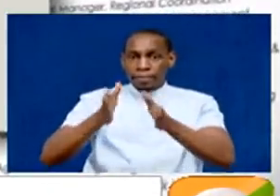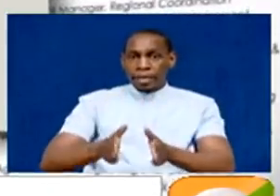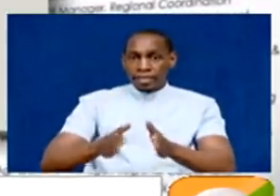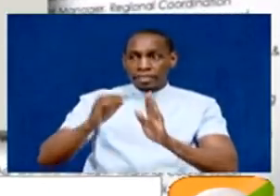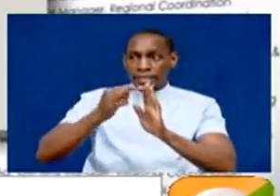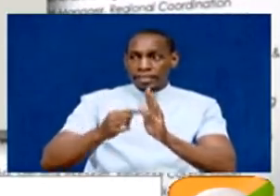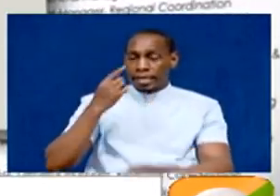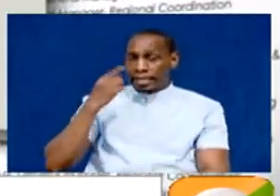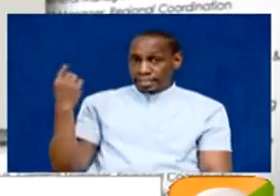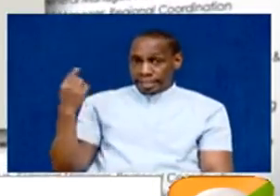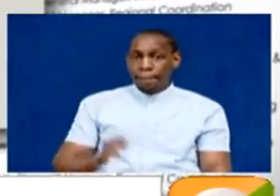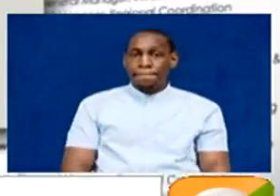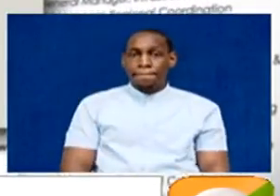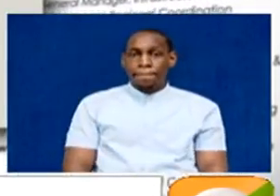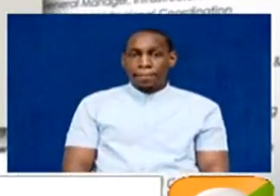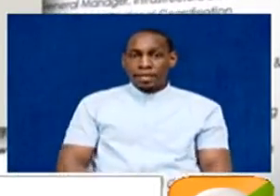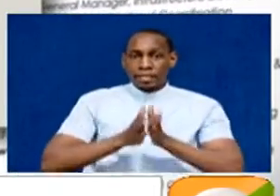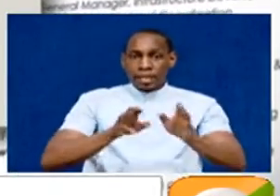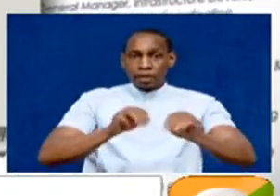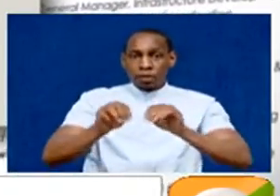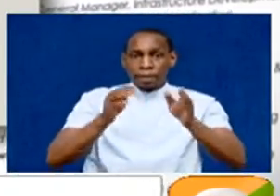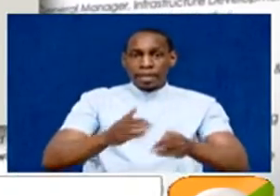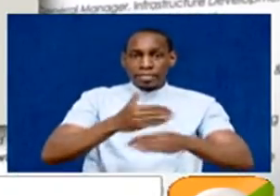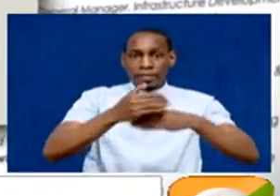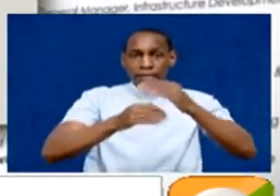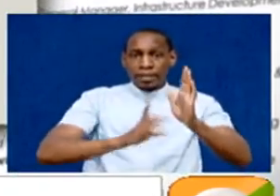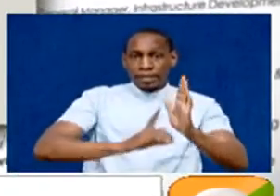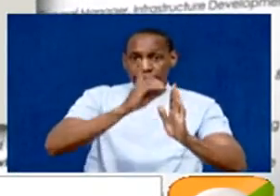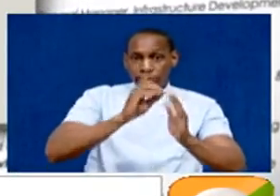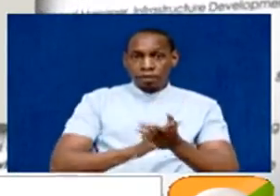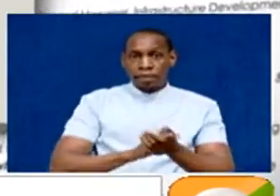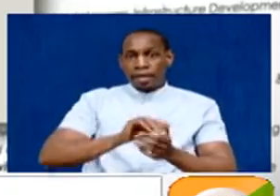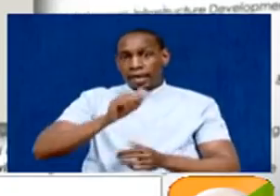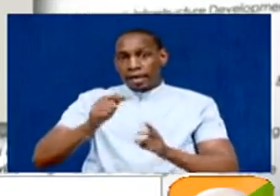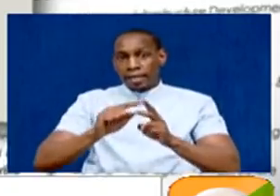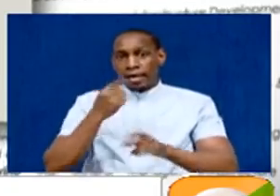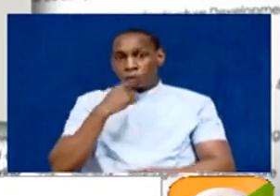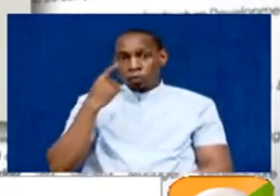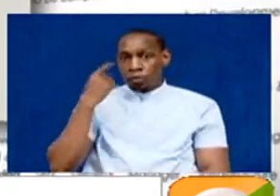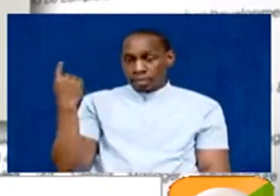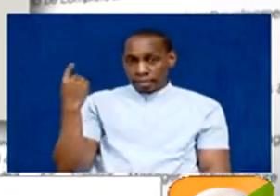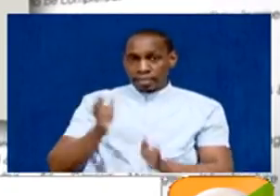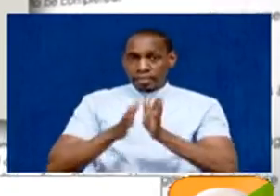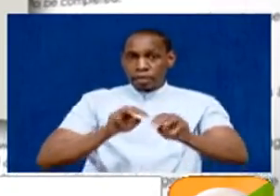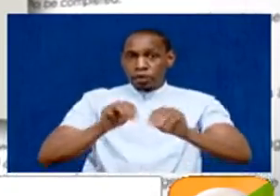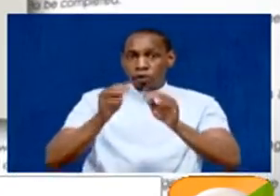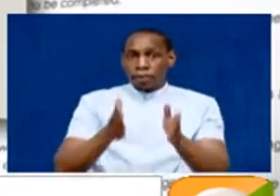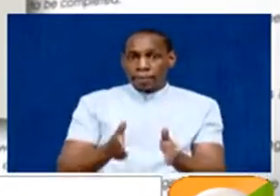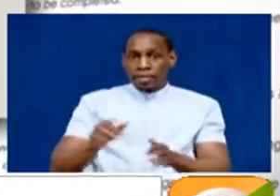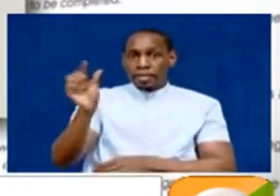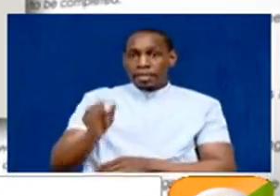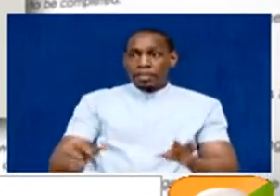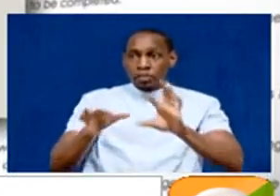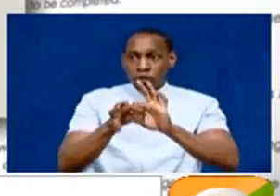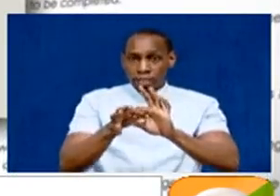leave are Engineer Agre Machasio, the General Manager for Infrastructure Development, Engineer Peter Jenga, the General Manager for